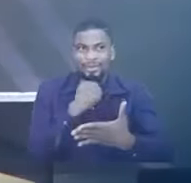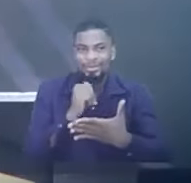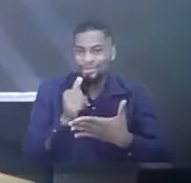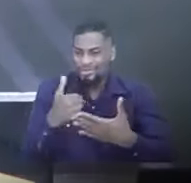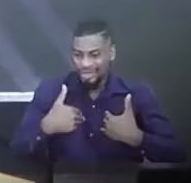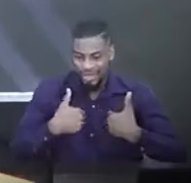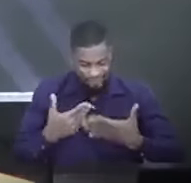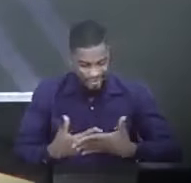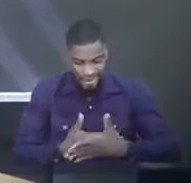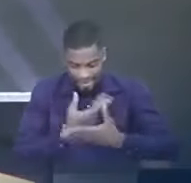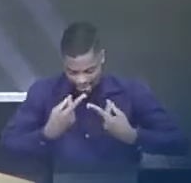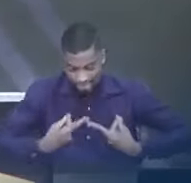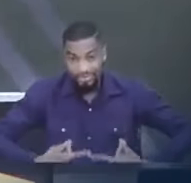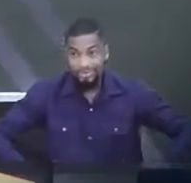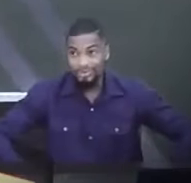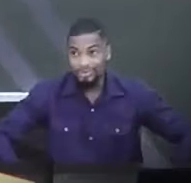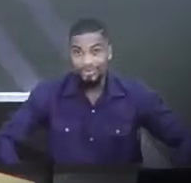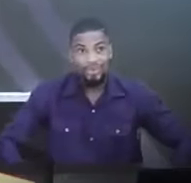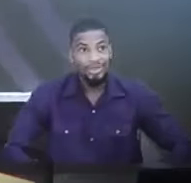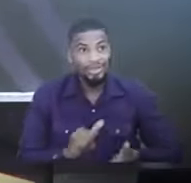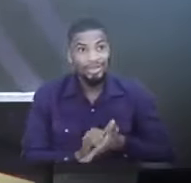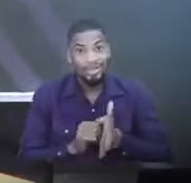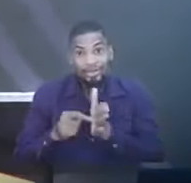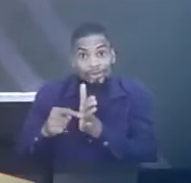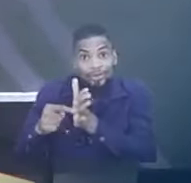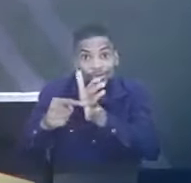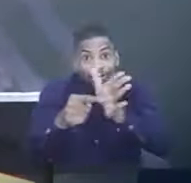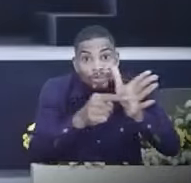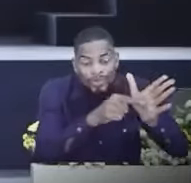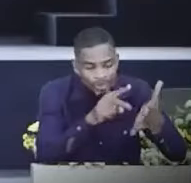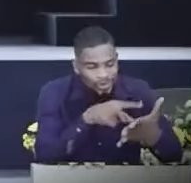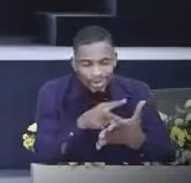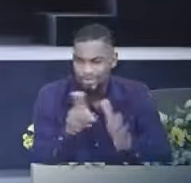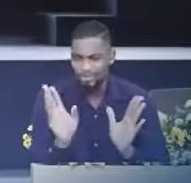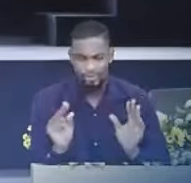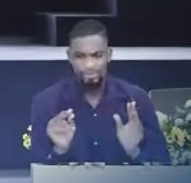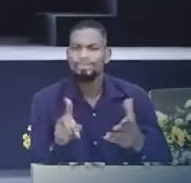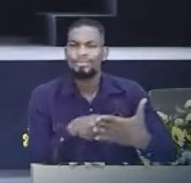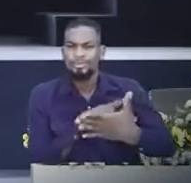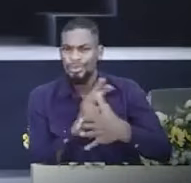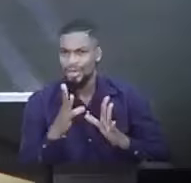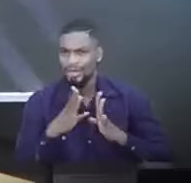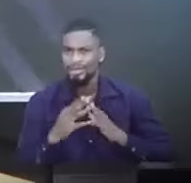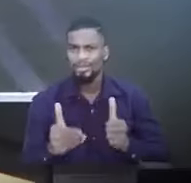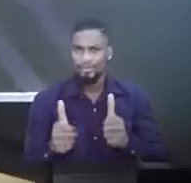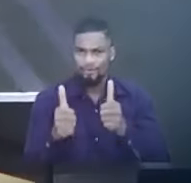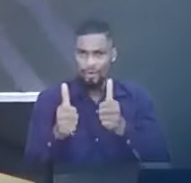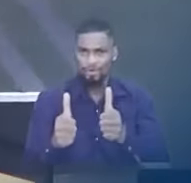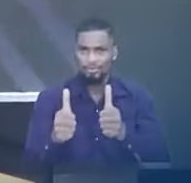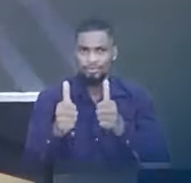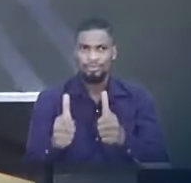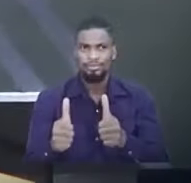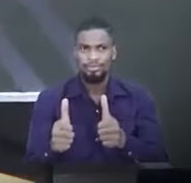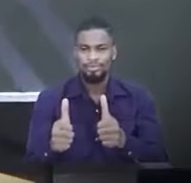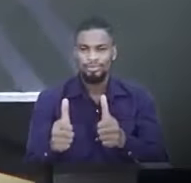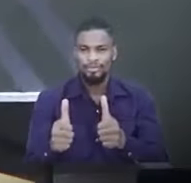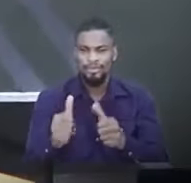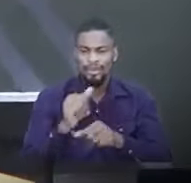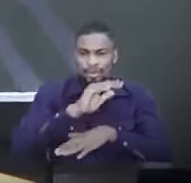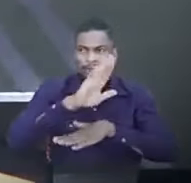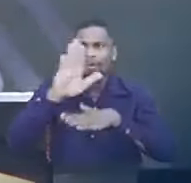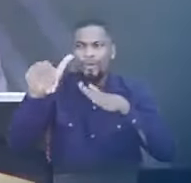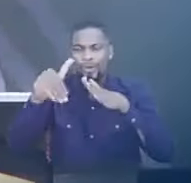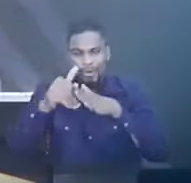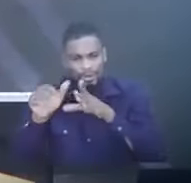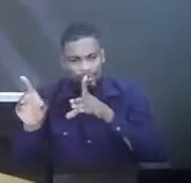dress for that is why you want to come around. Dance as a young person, but let everything be